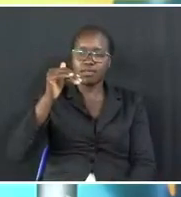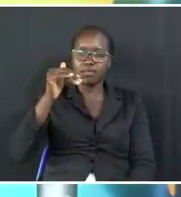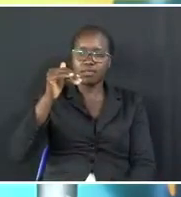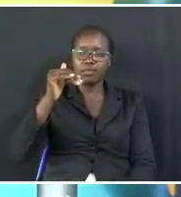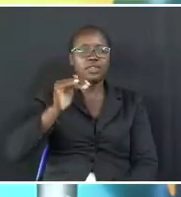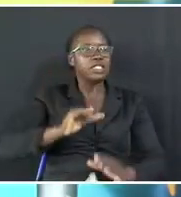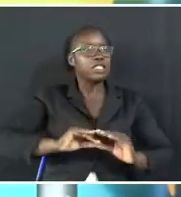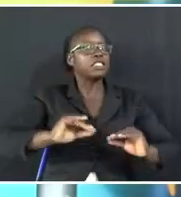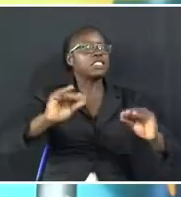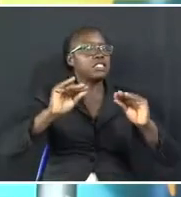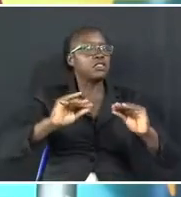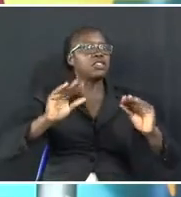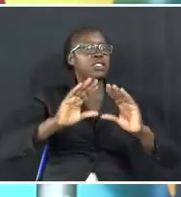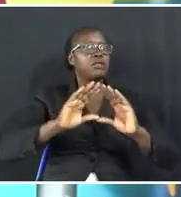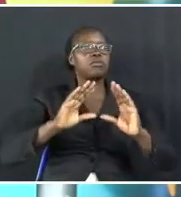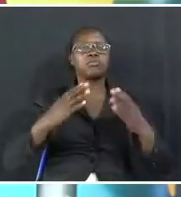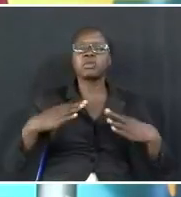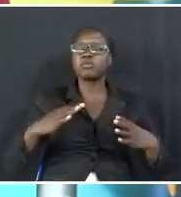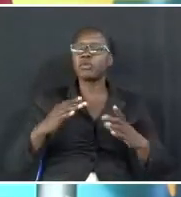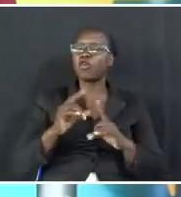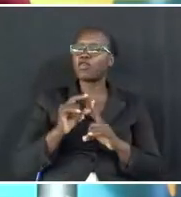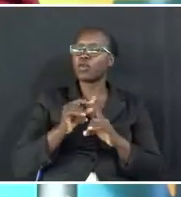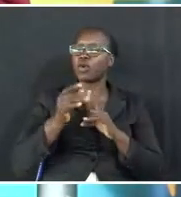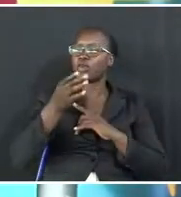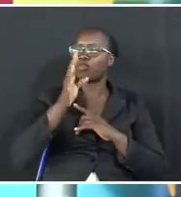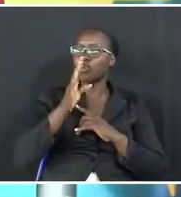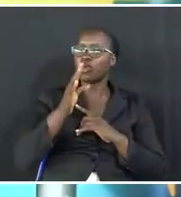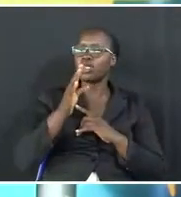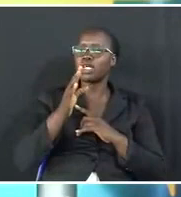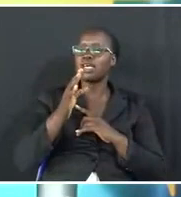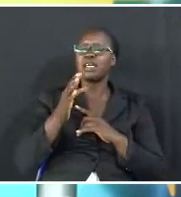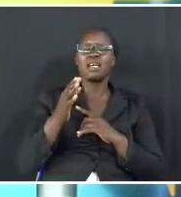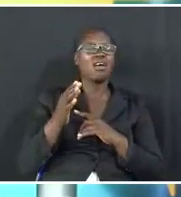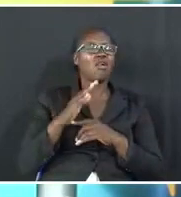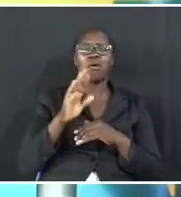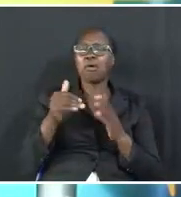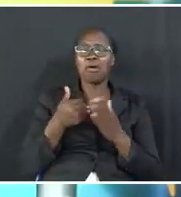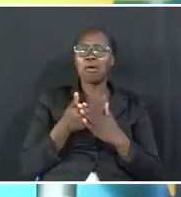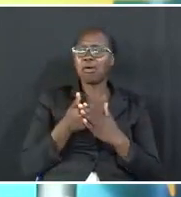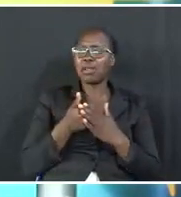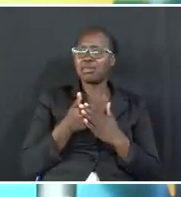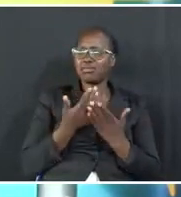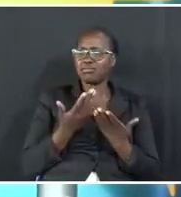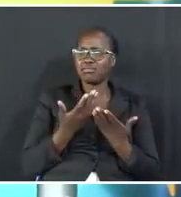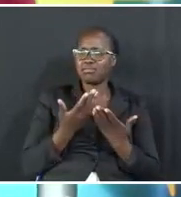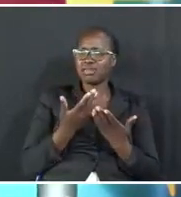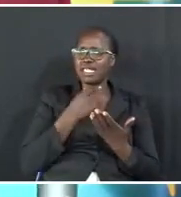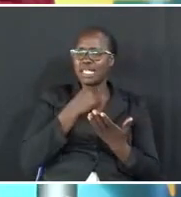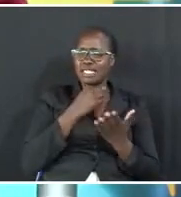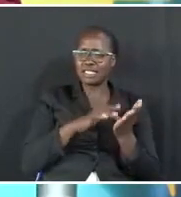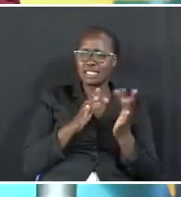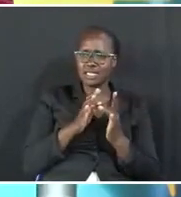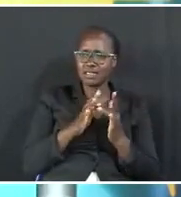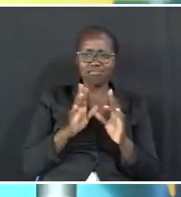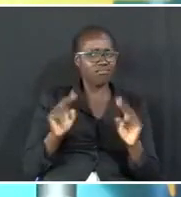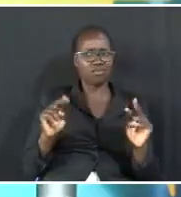He taught the people of the word of God, but not everyone liked him. But we know